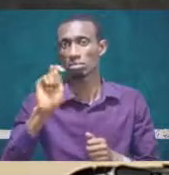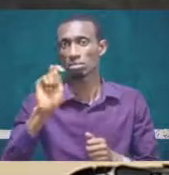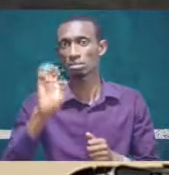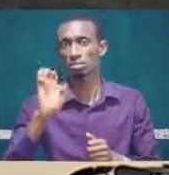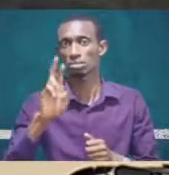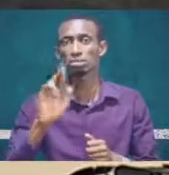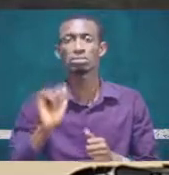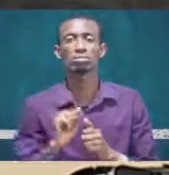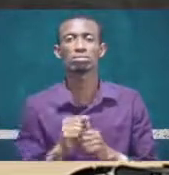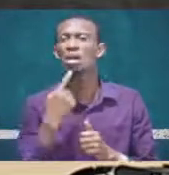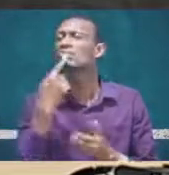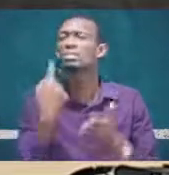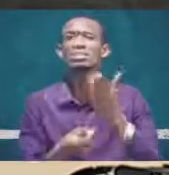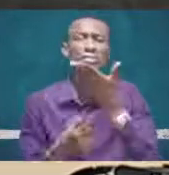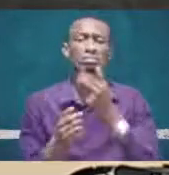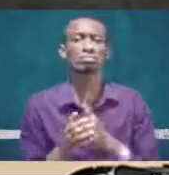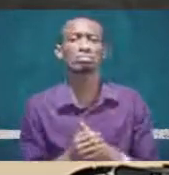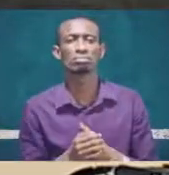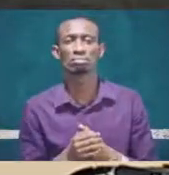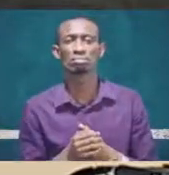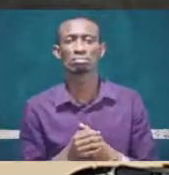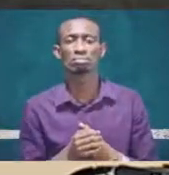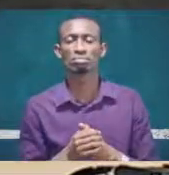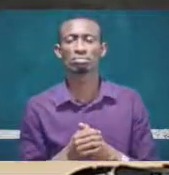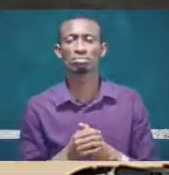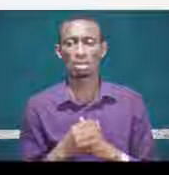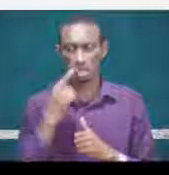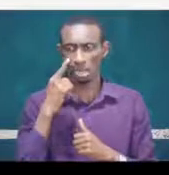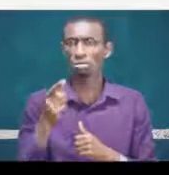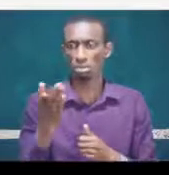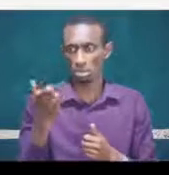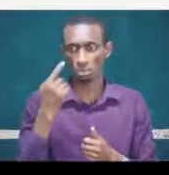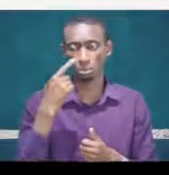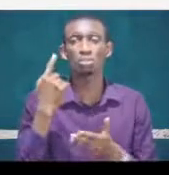talking about here? What did we see in